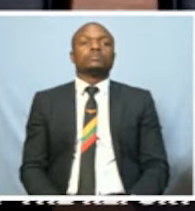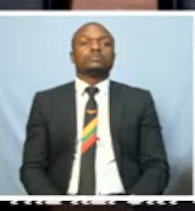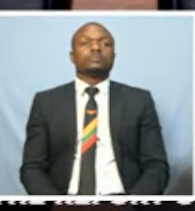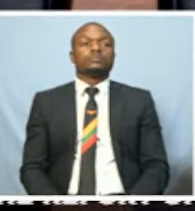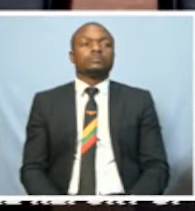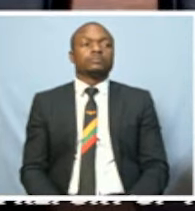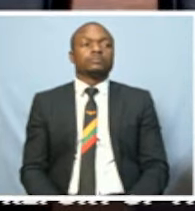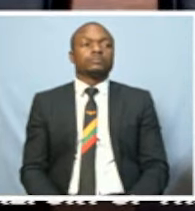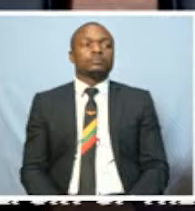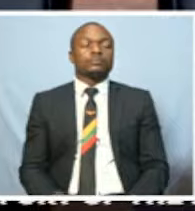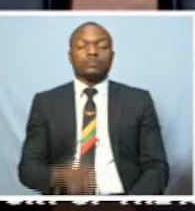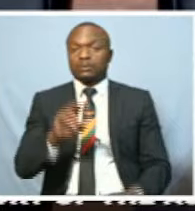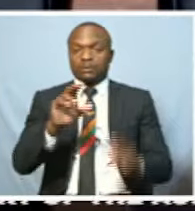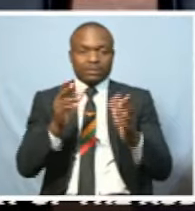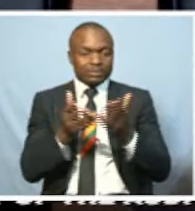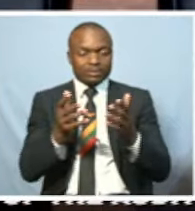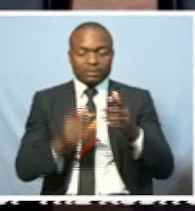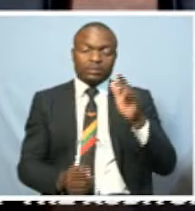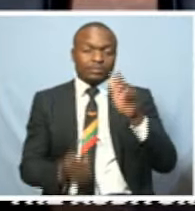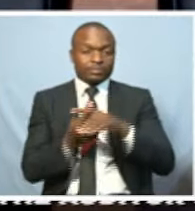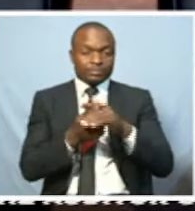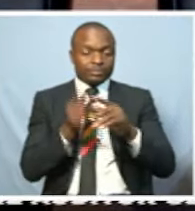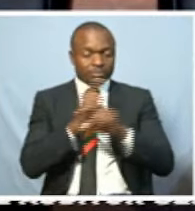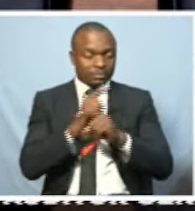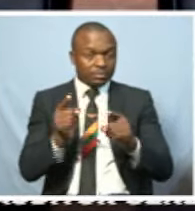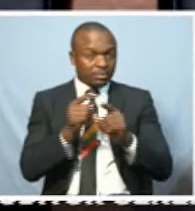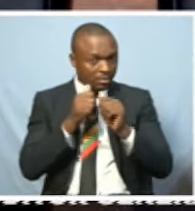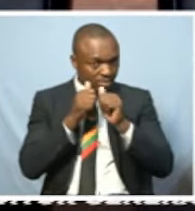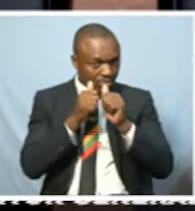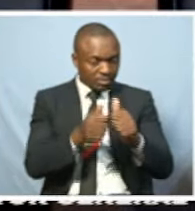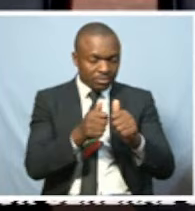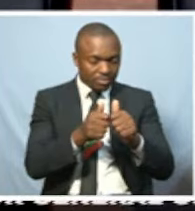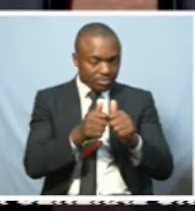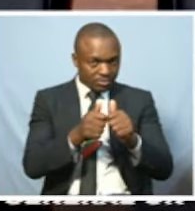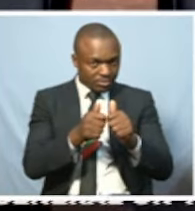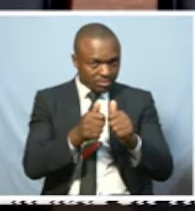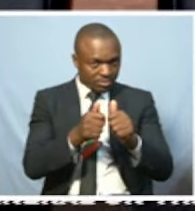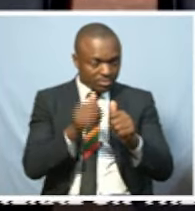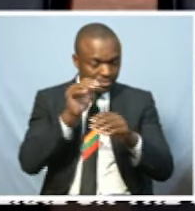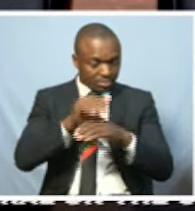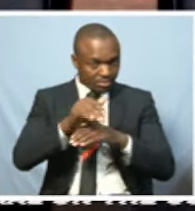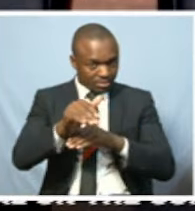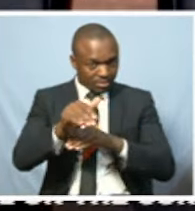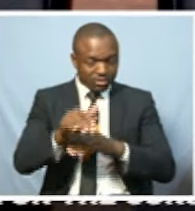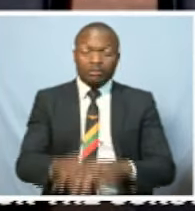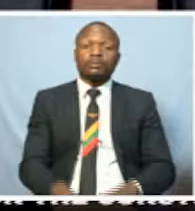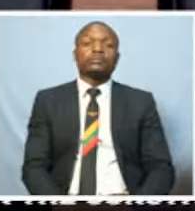nothing prompted me. He just followed the advert which we did, legislation